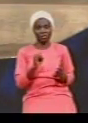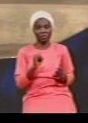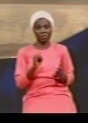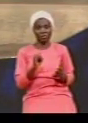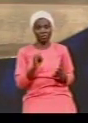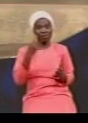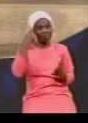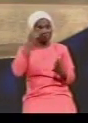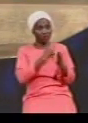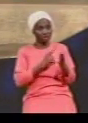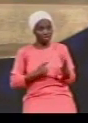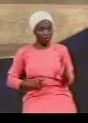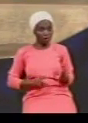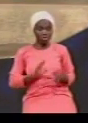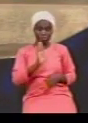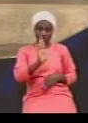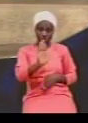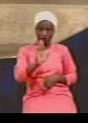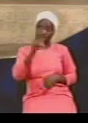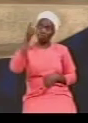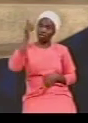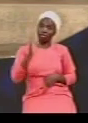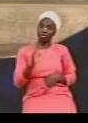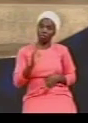for the Lord thy God